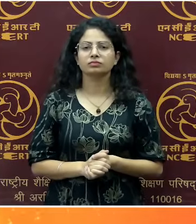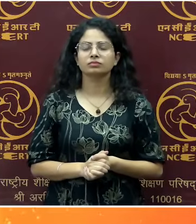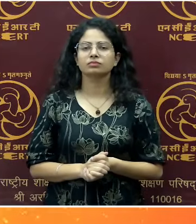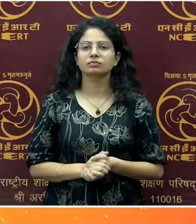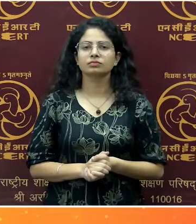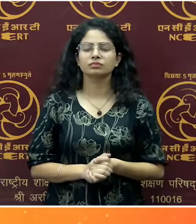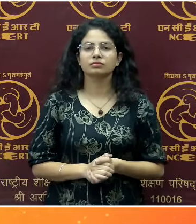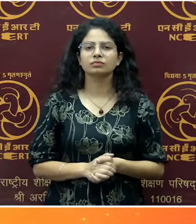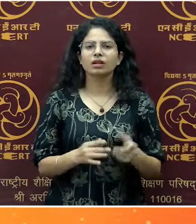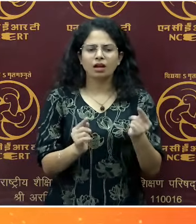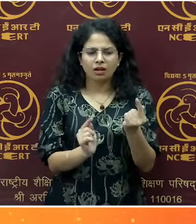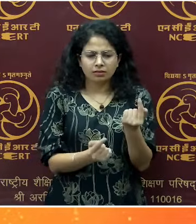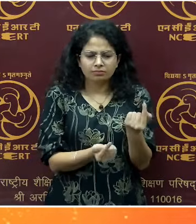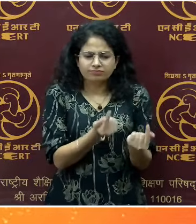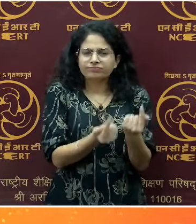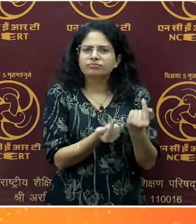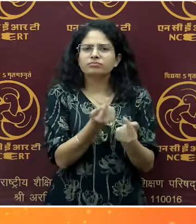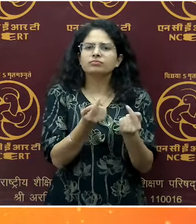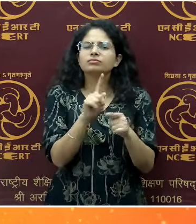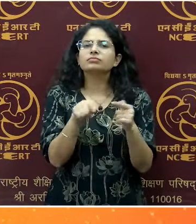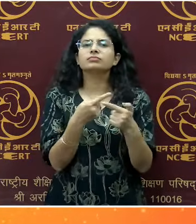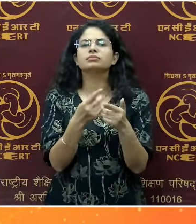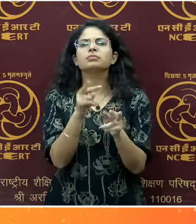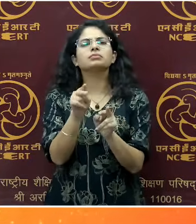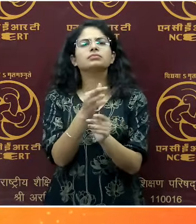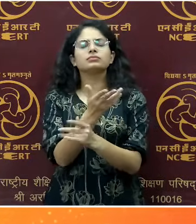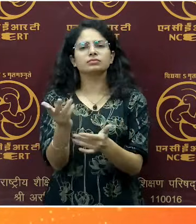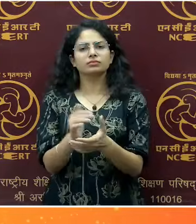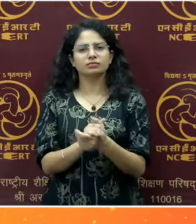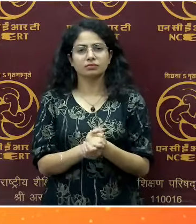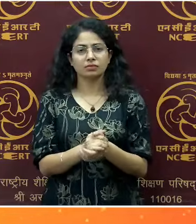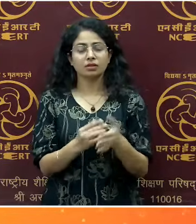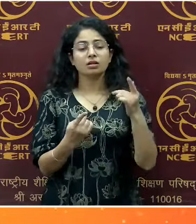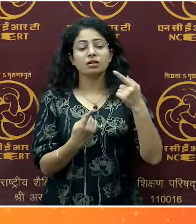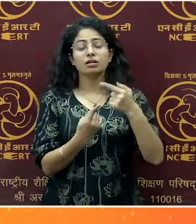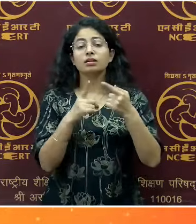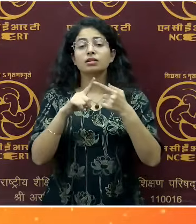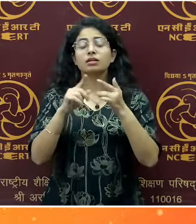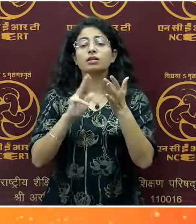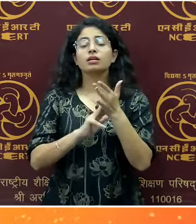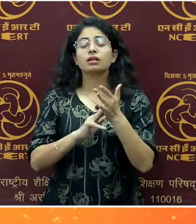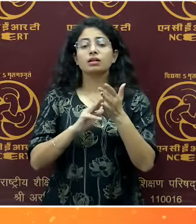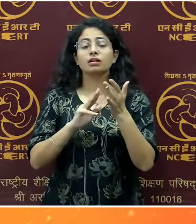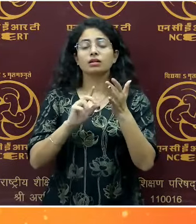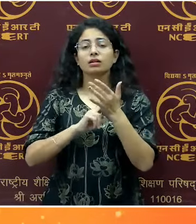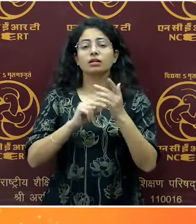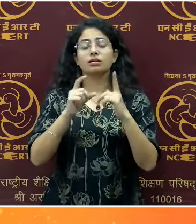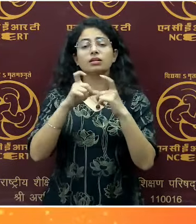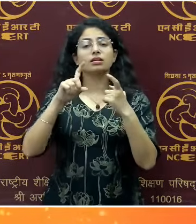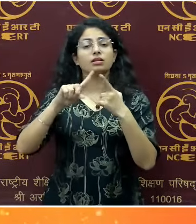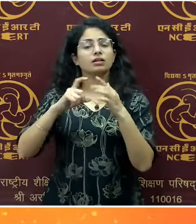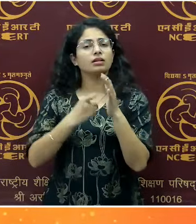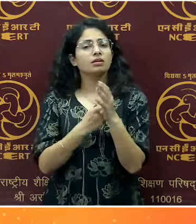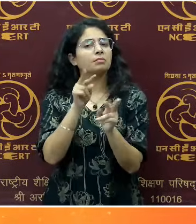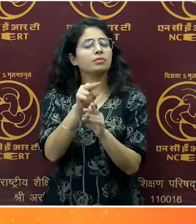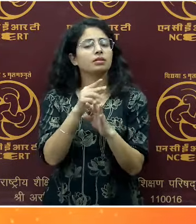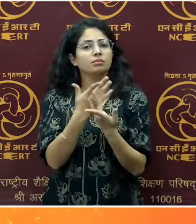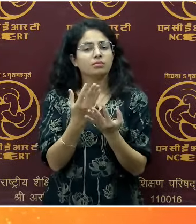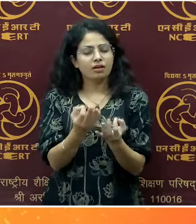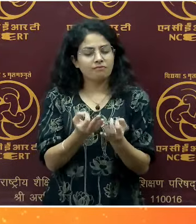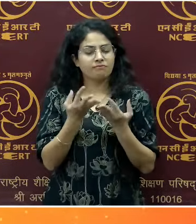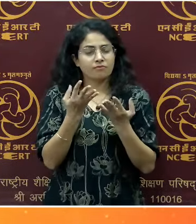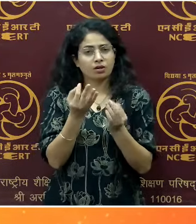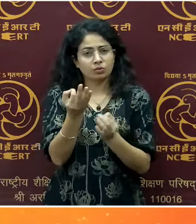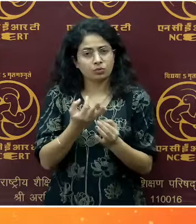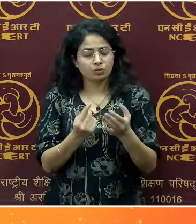about this tender grass? Yes, so the grass there was very tender, means very soft, very fresh. Okay. So, the